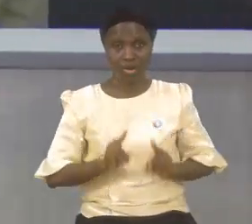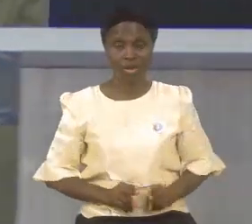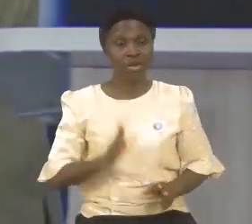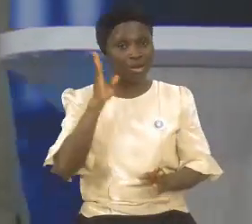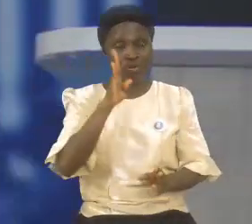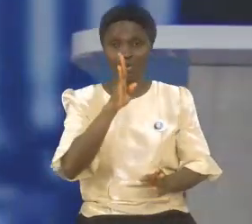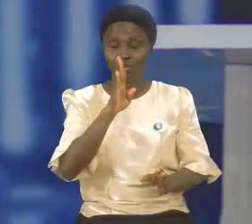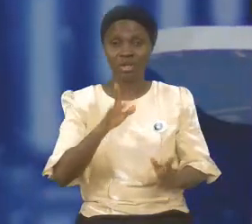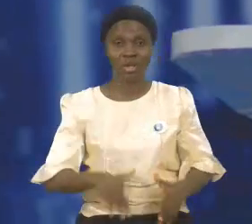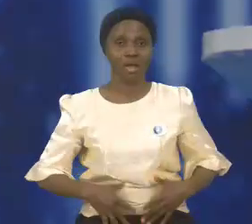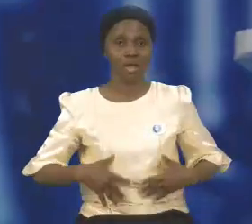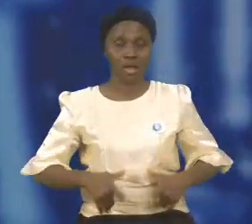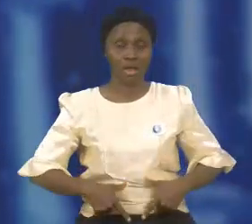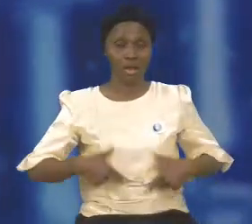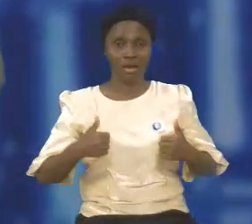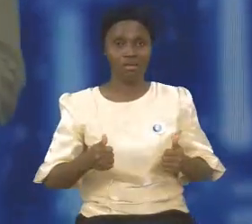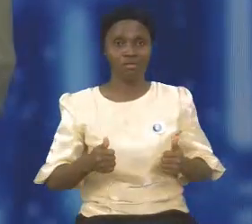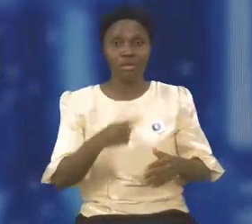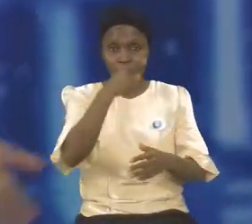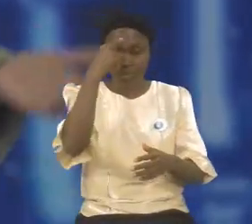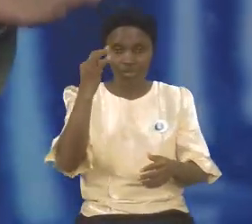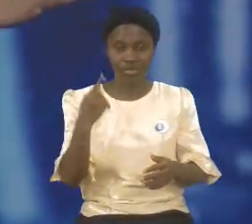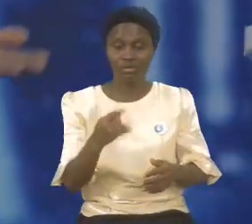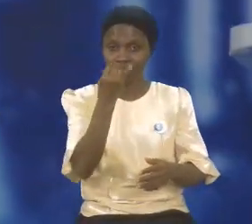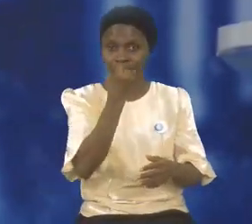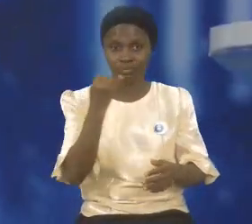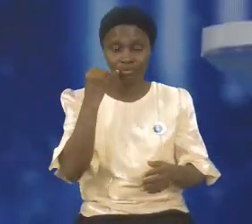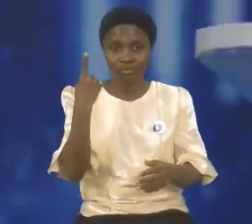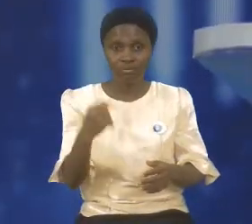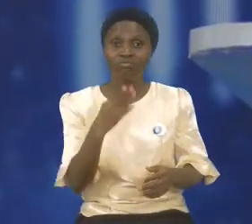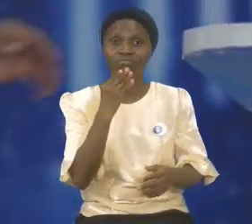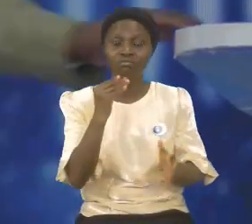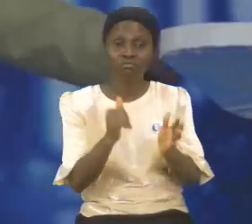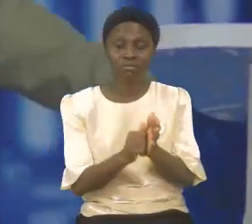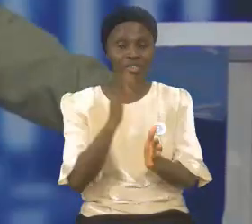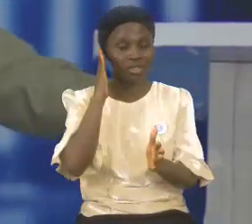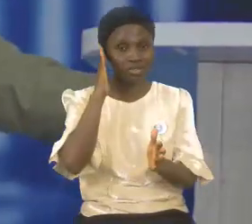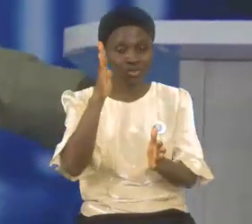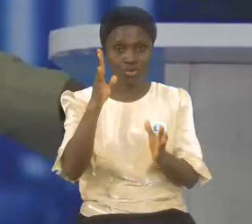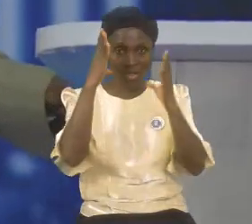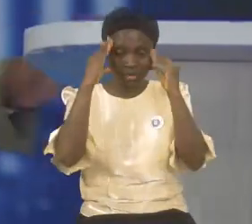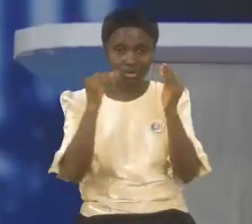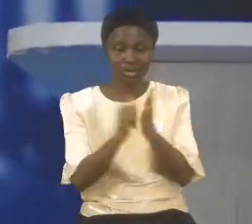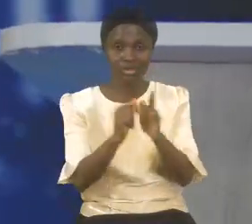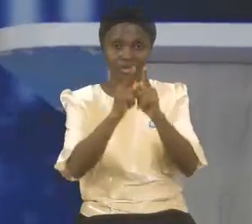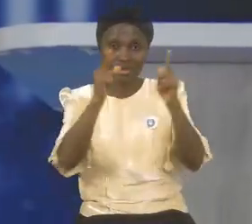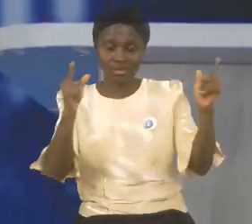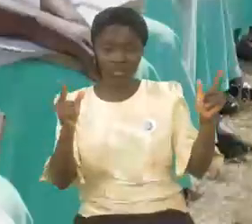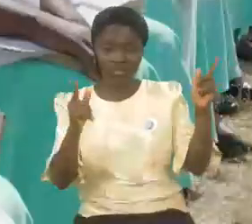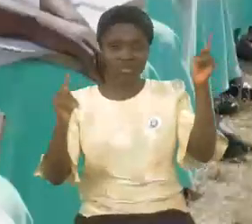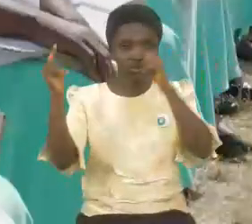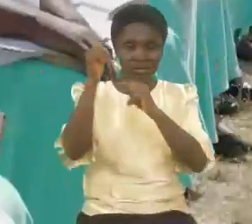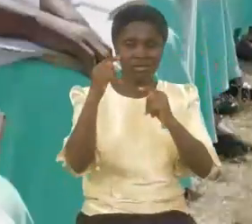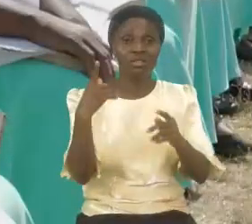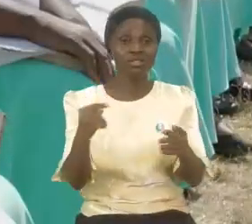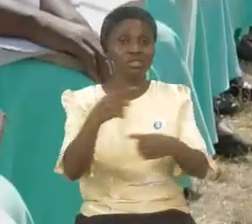sake, because of the Israelites, the Jews, that will pass through that great tribulation, the days shall be shortened.